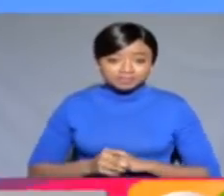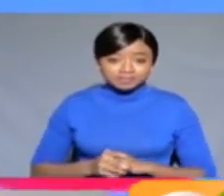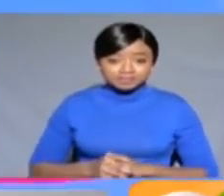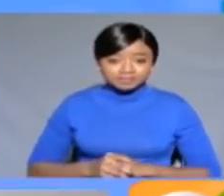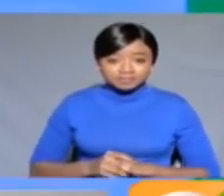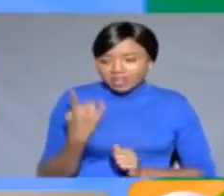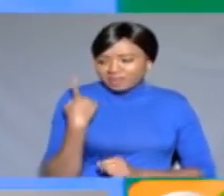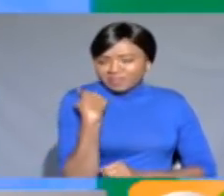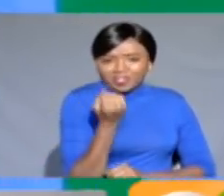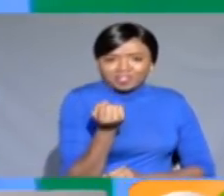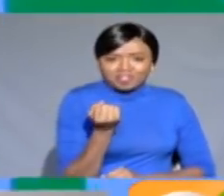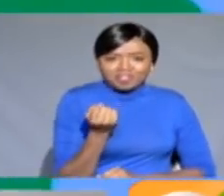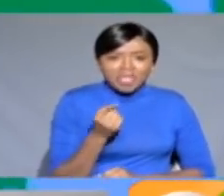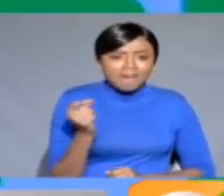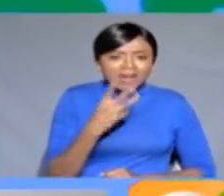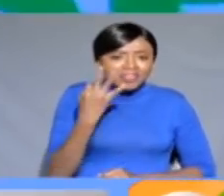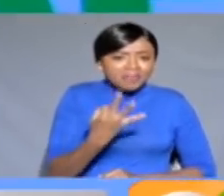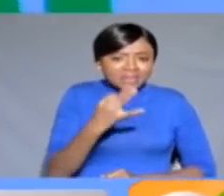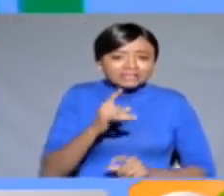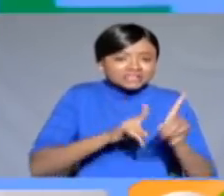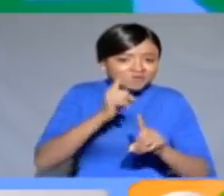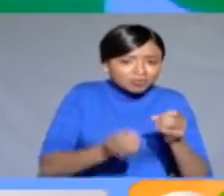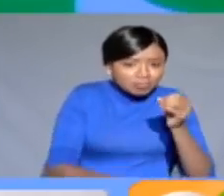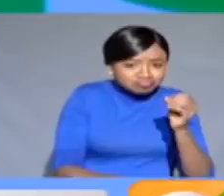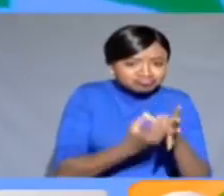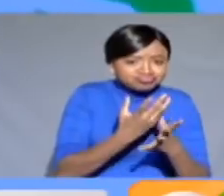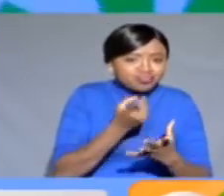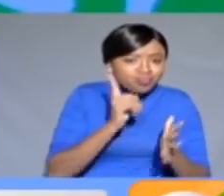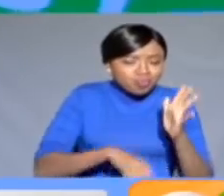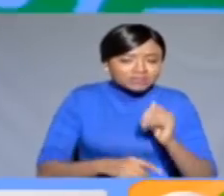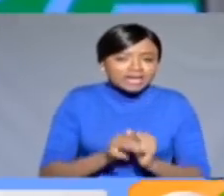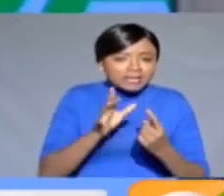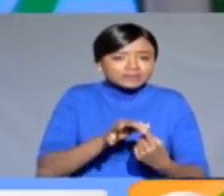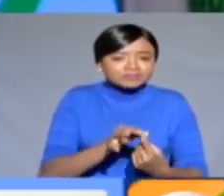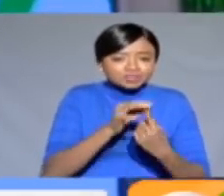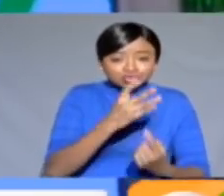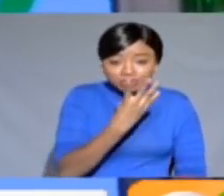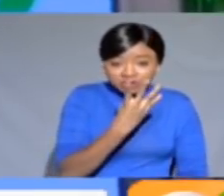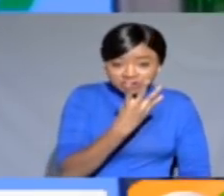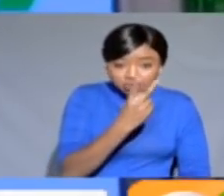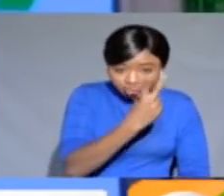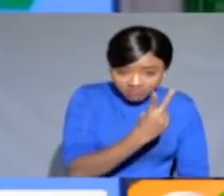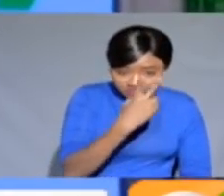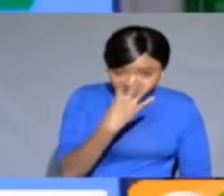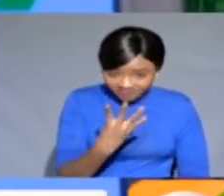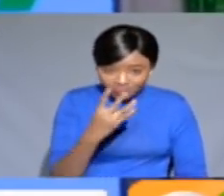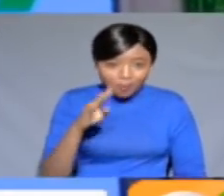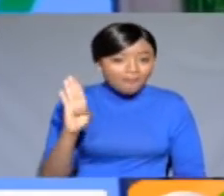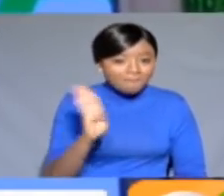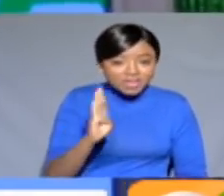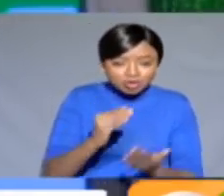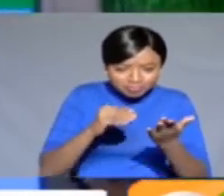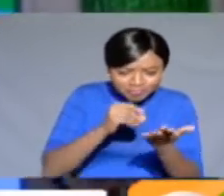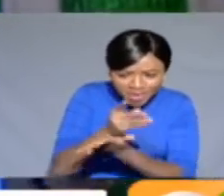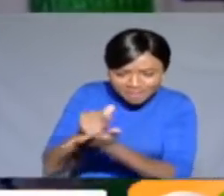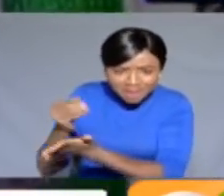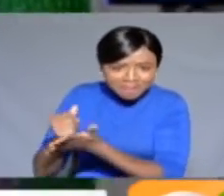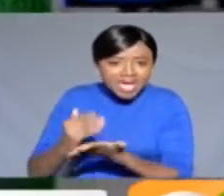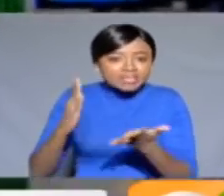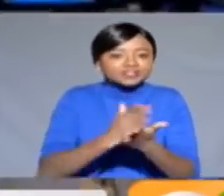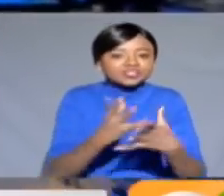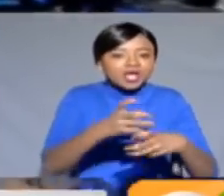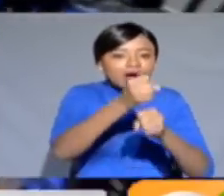only recently in March, Safaricom announced a special dividend payout of 24 billion shillings to shareholders. This on the backdrop of